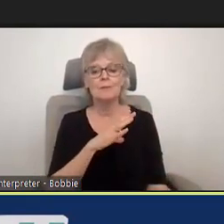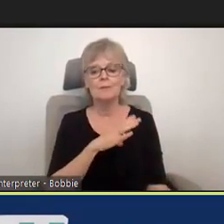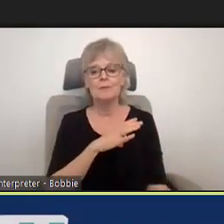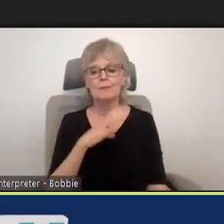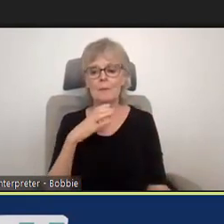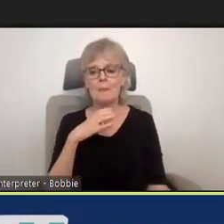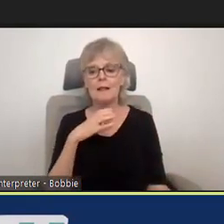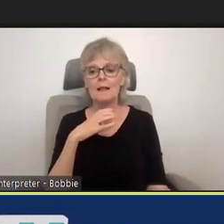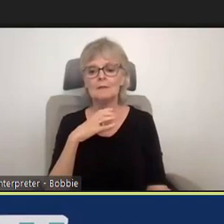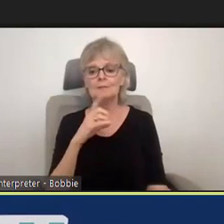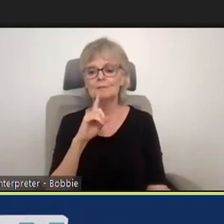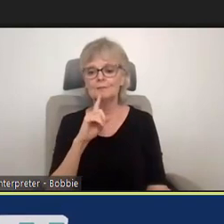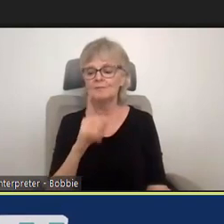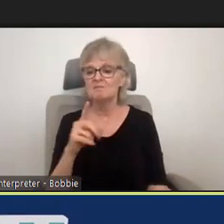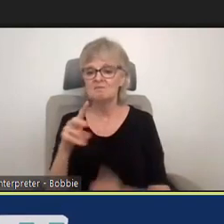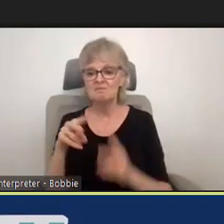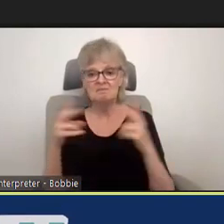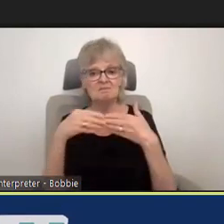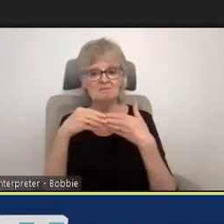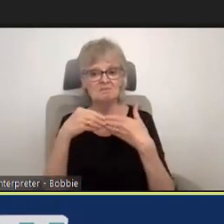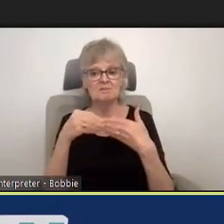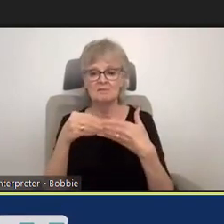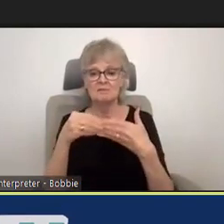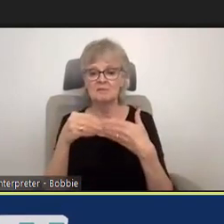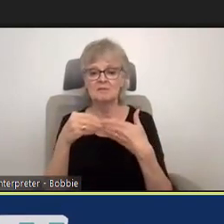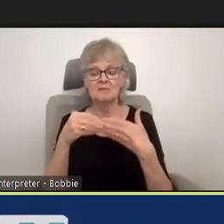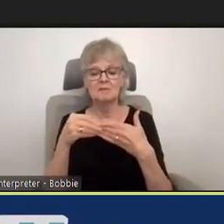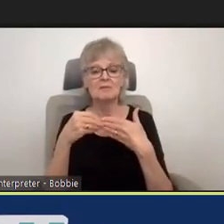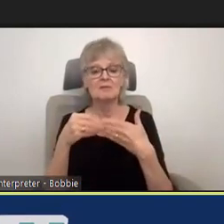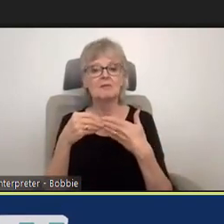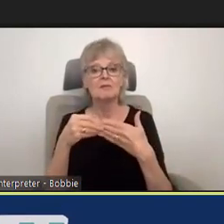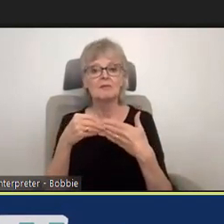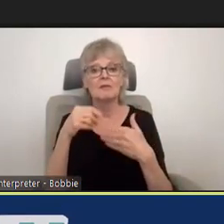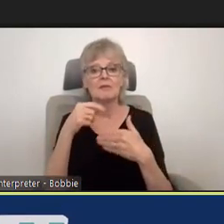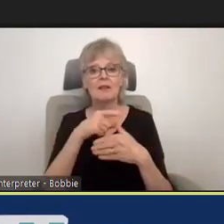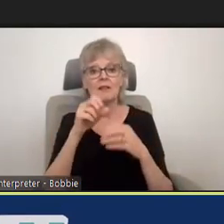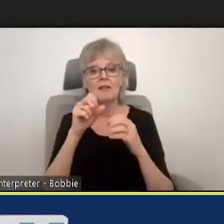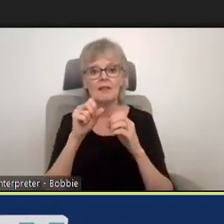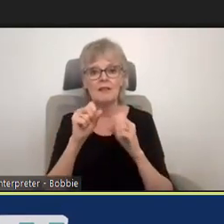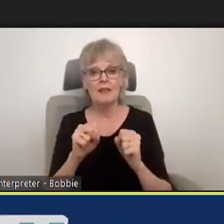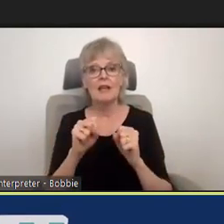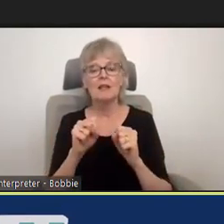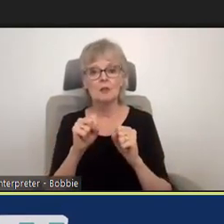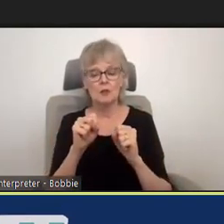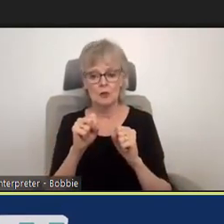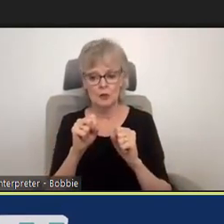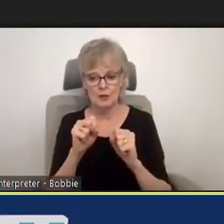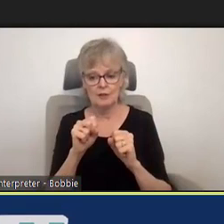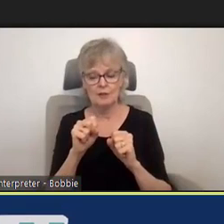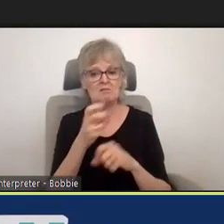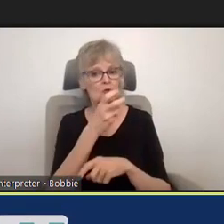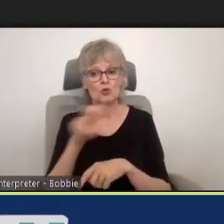really was flexible and were able to transfer a meeting to Zoom